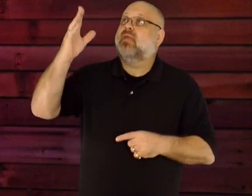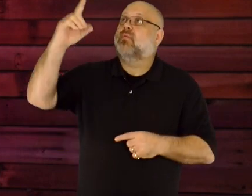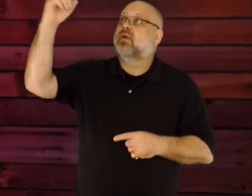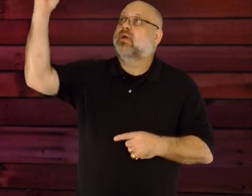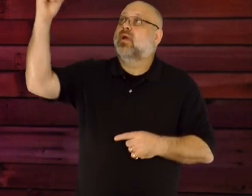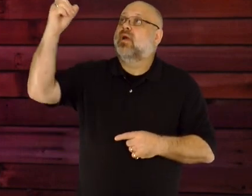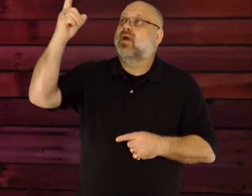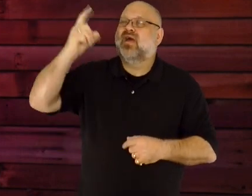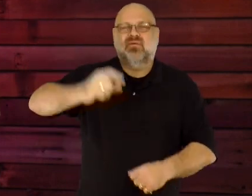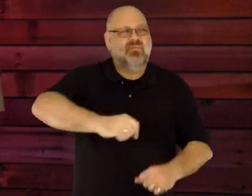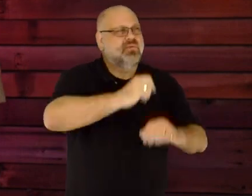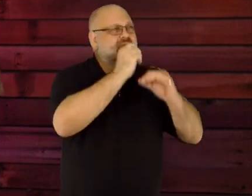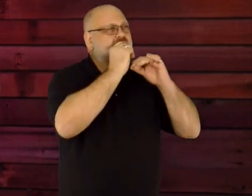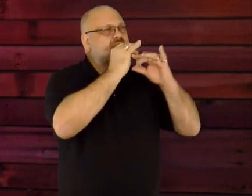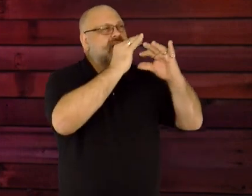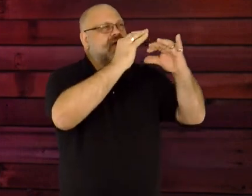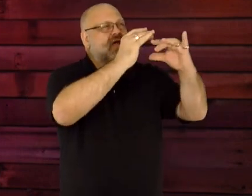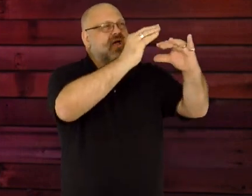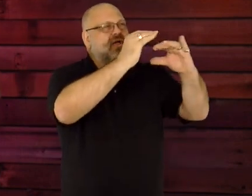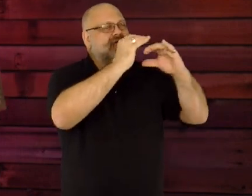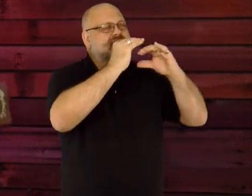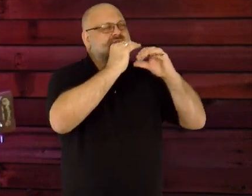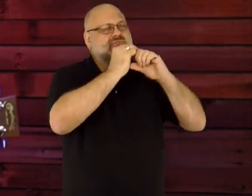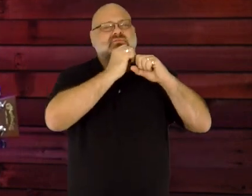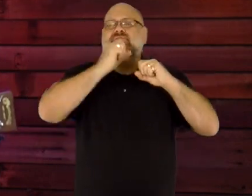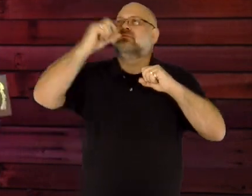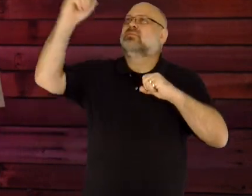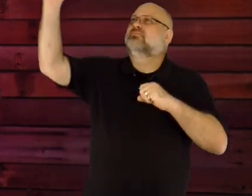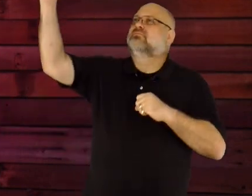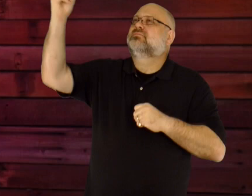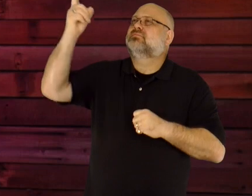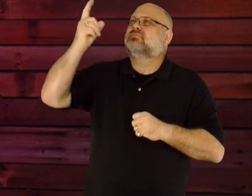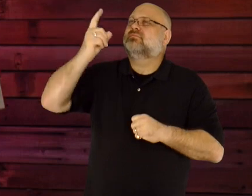come with trumpet sound.